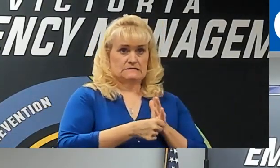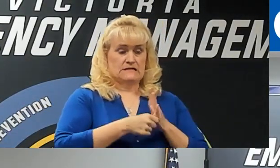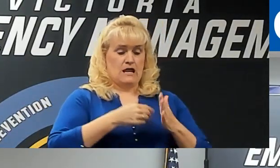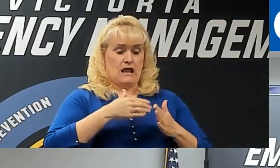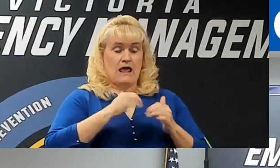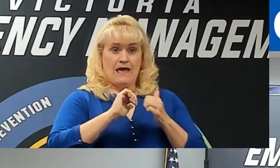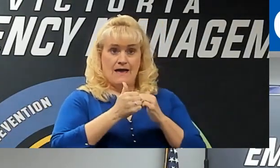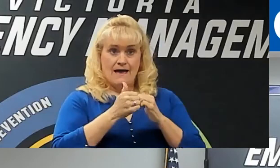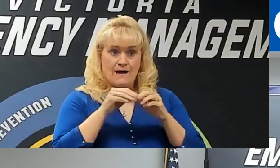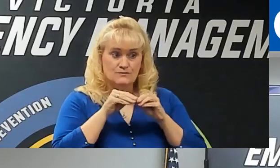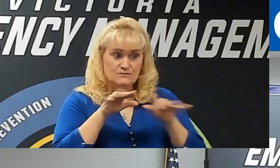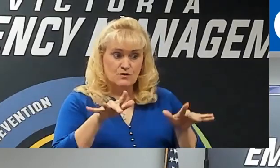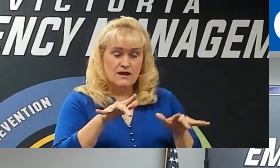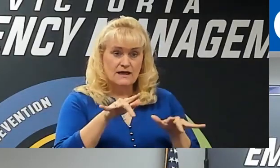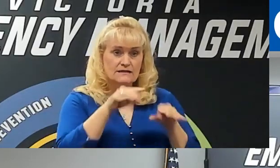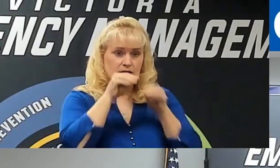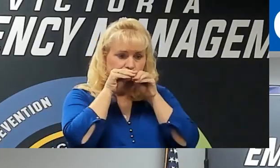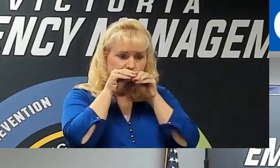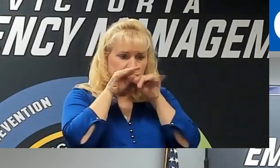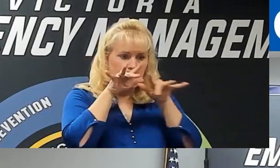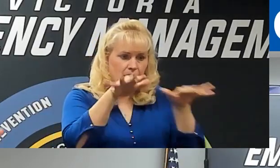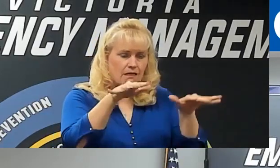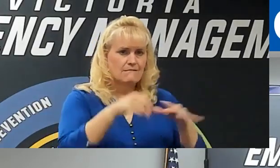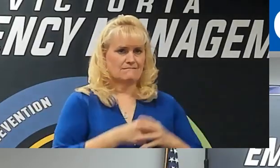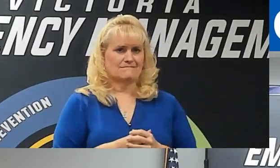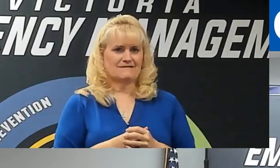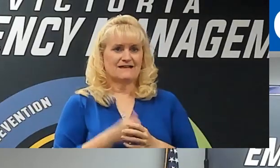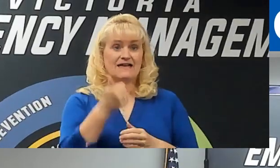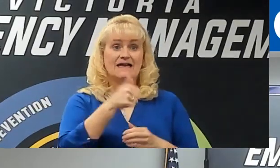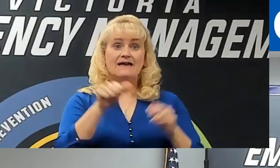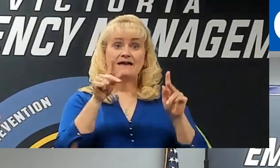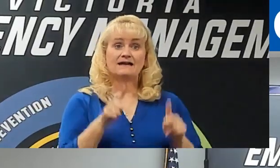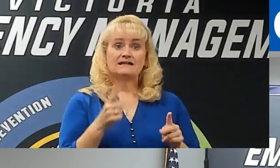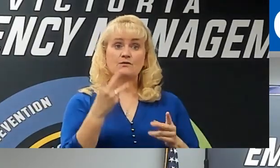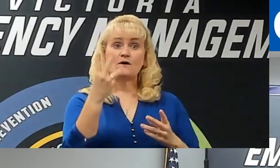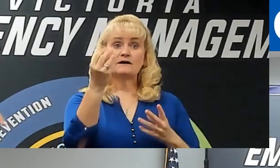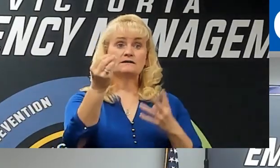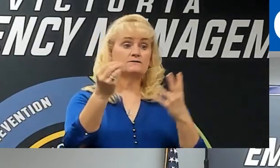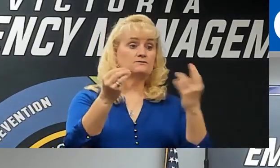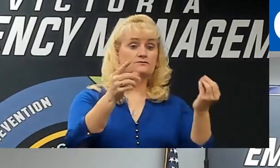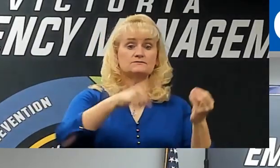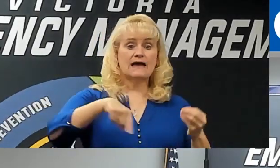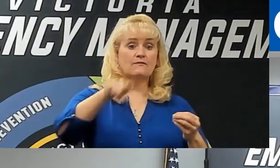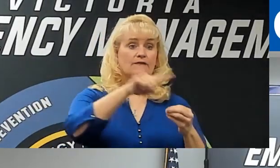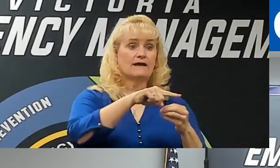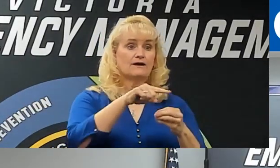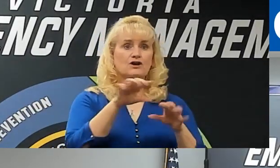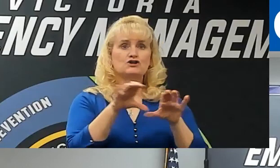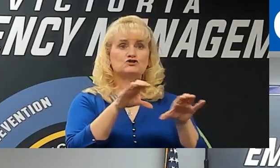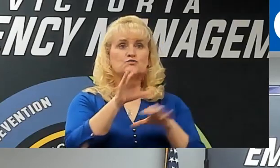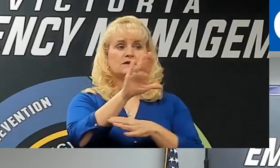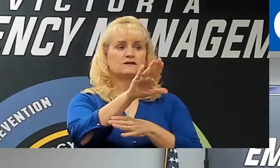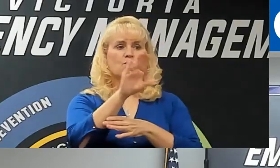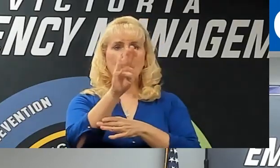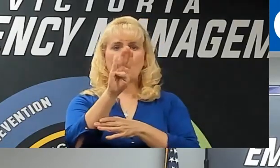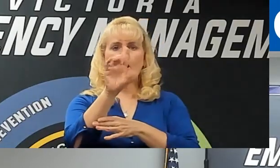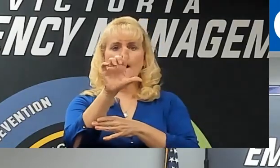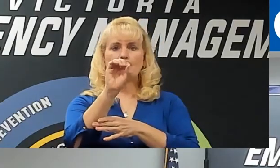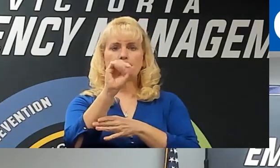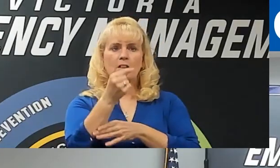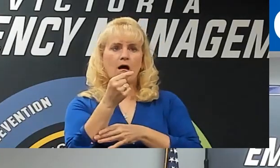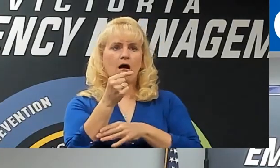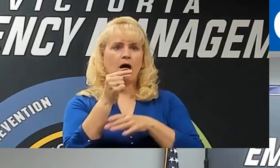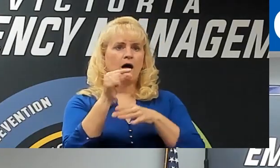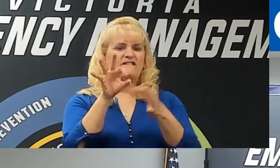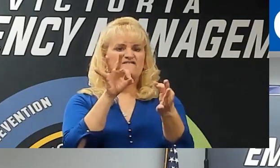spread disease, okay? Now, anybody out there that's doing the little blog thing or whatever it is that shows up on our feedback